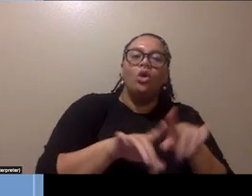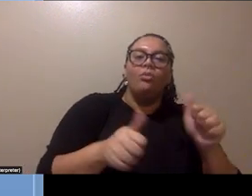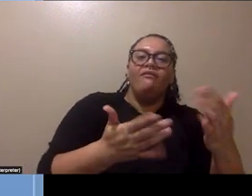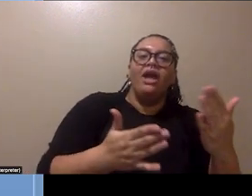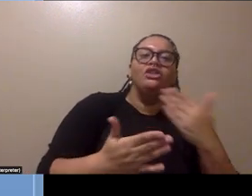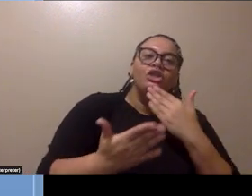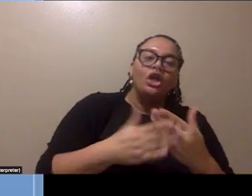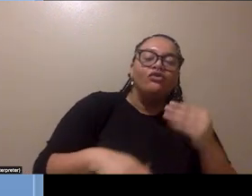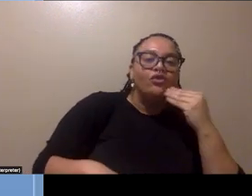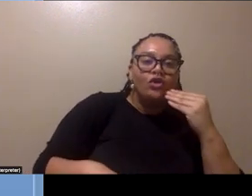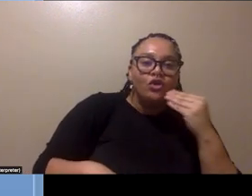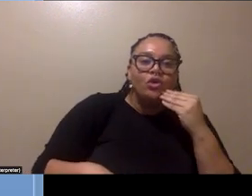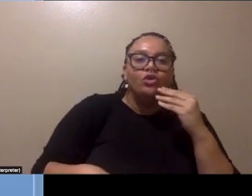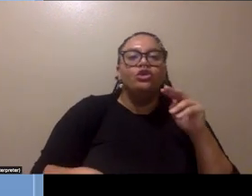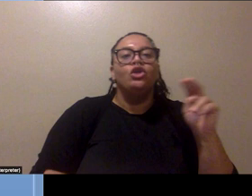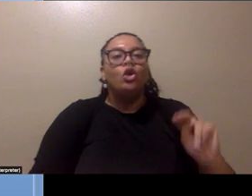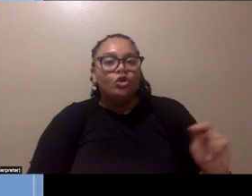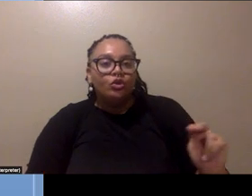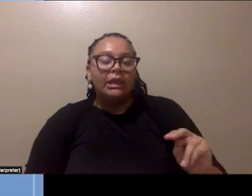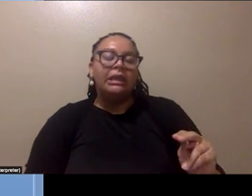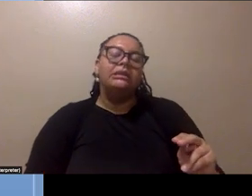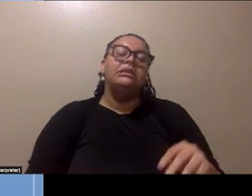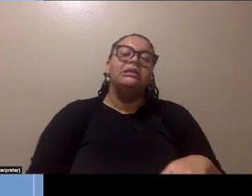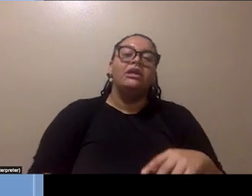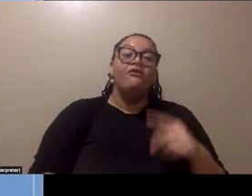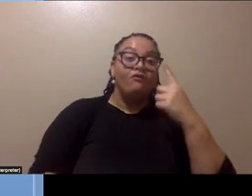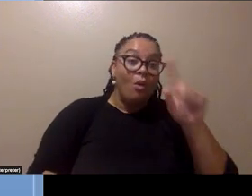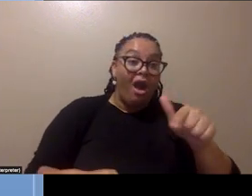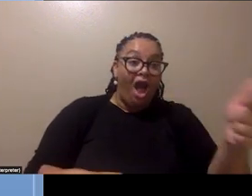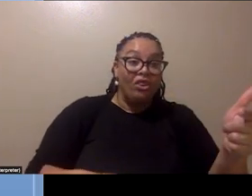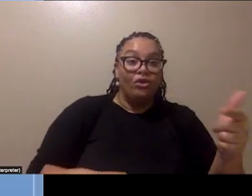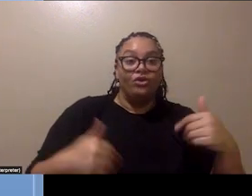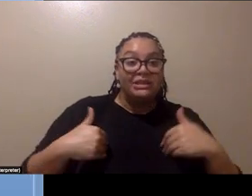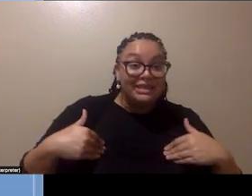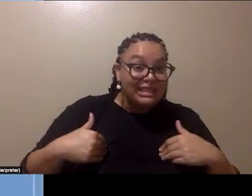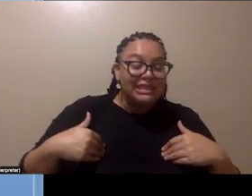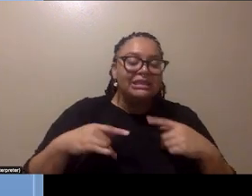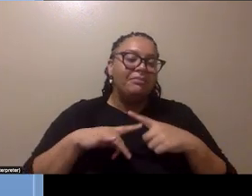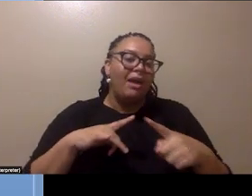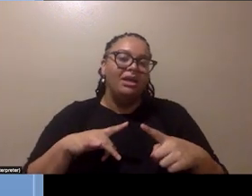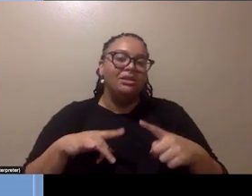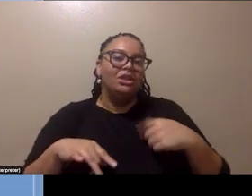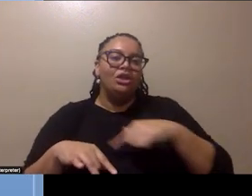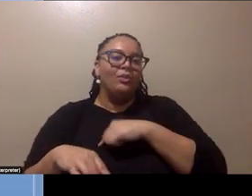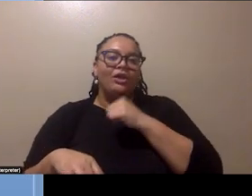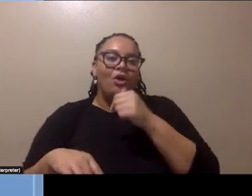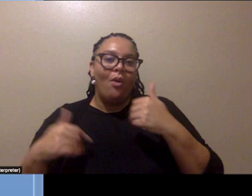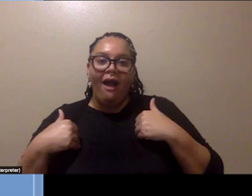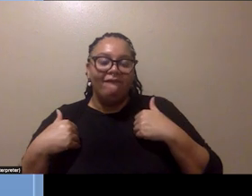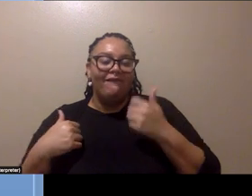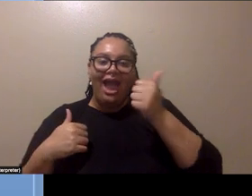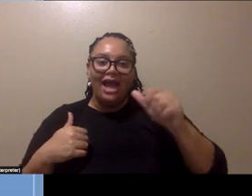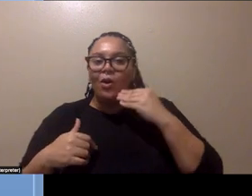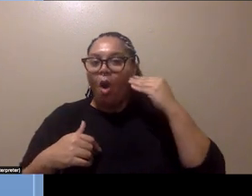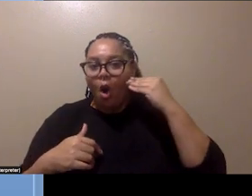to that nutrient cycling and habitat for other species, but we don't have a lot of habitat for